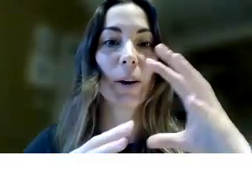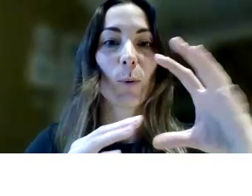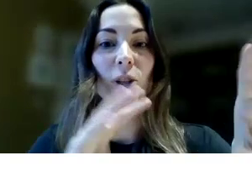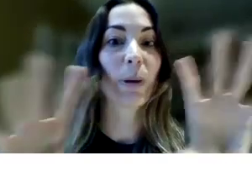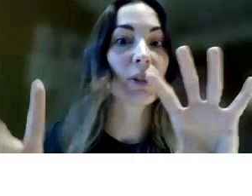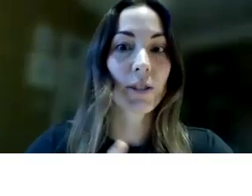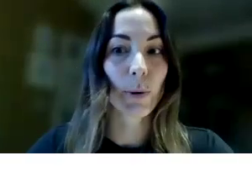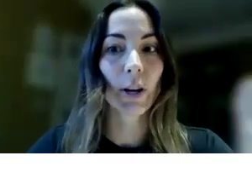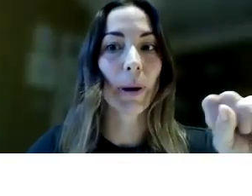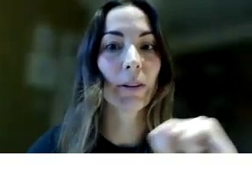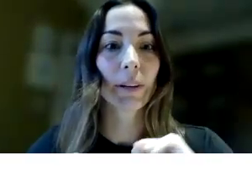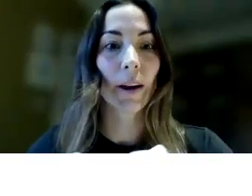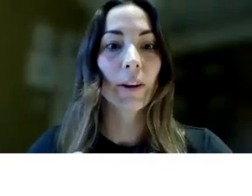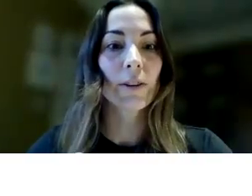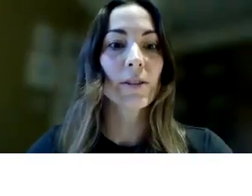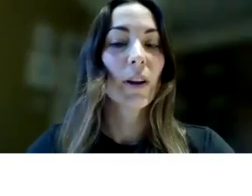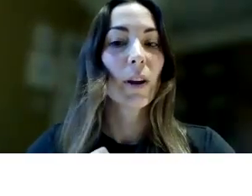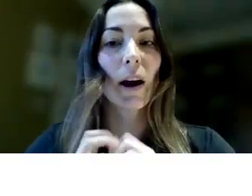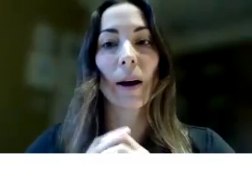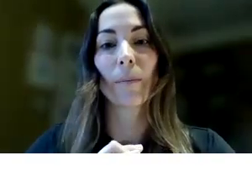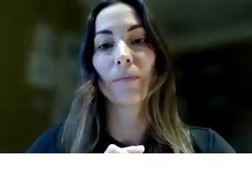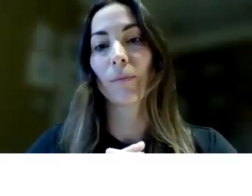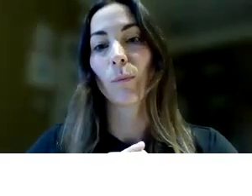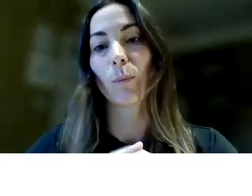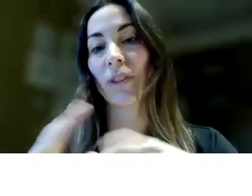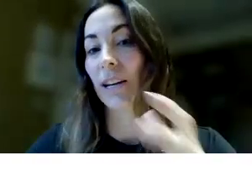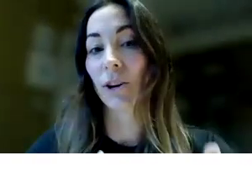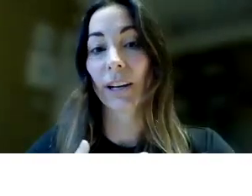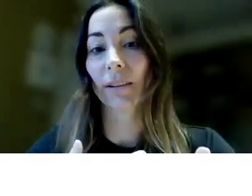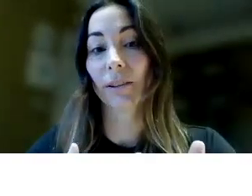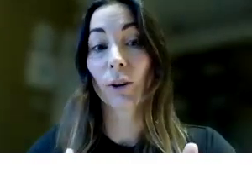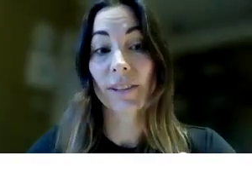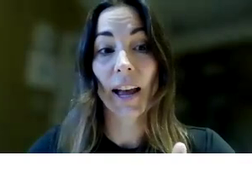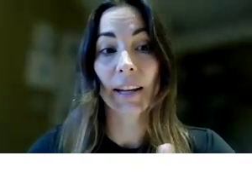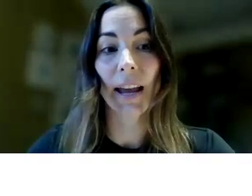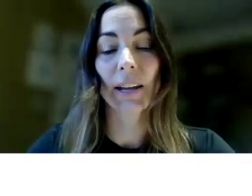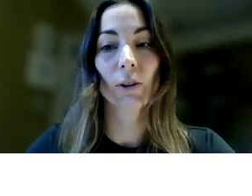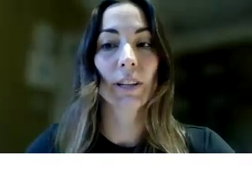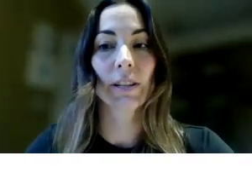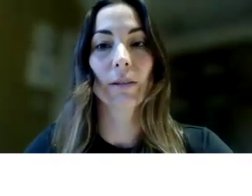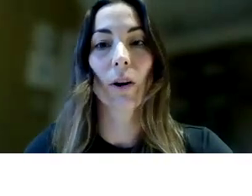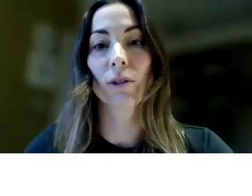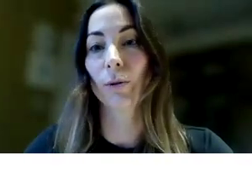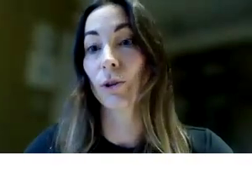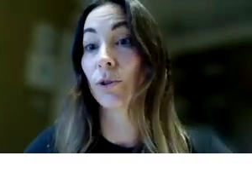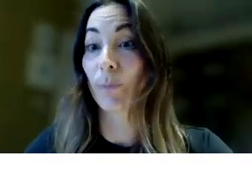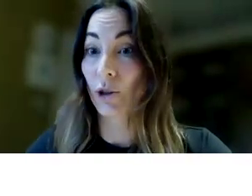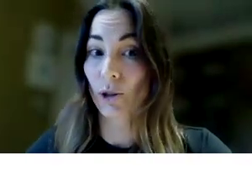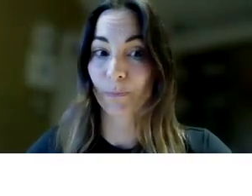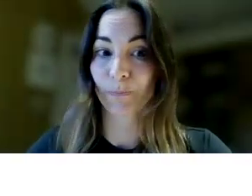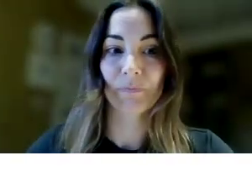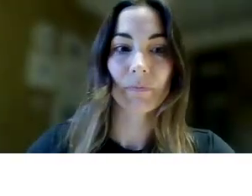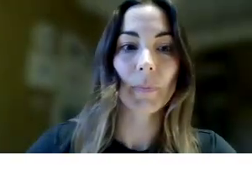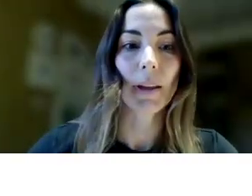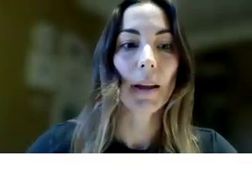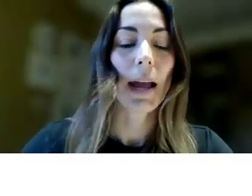find which pitches you hear better than others, what that hearing looks like, and you'll listen also to